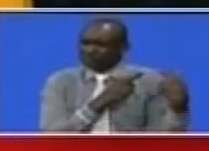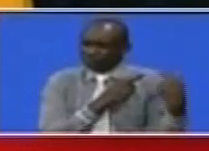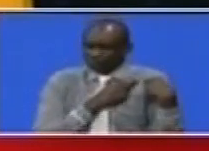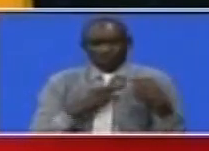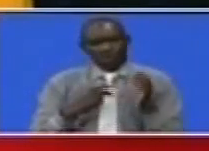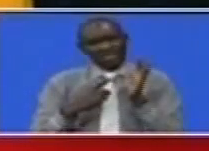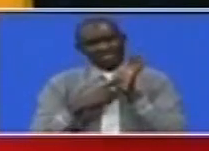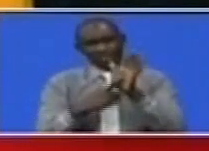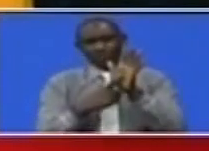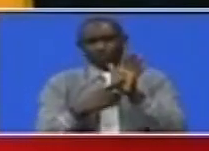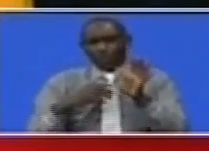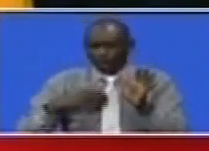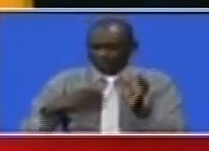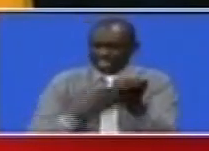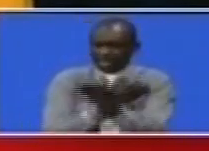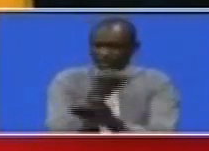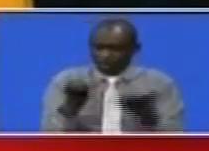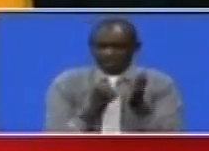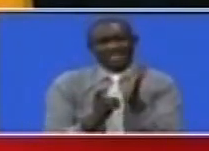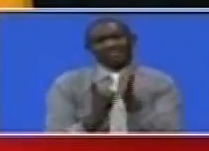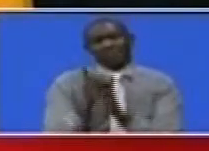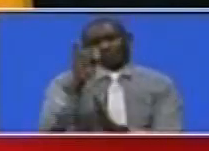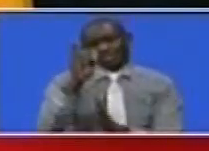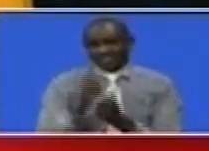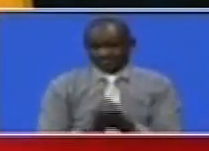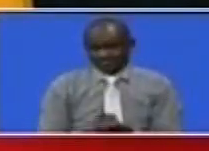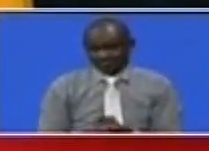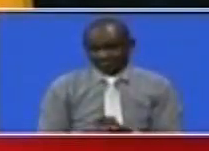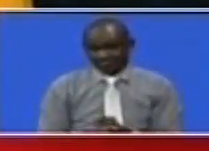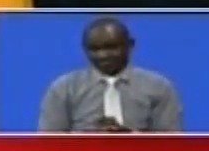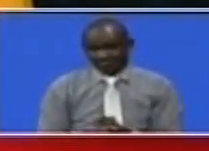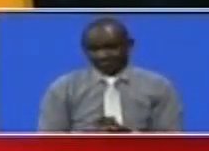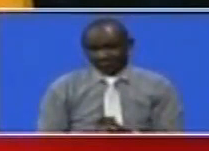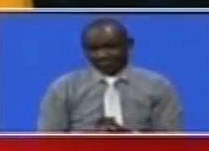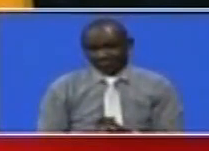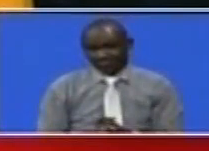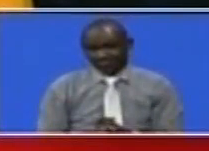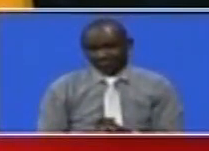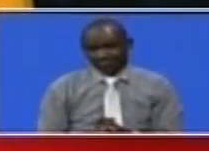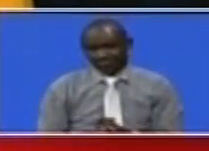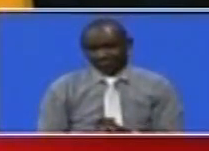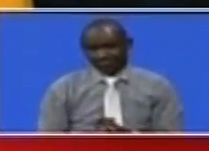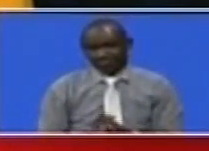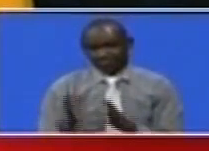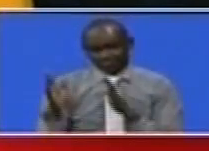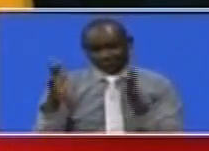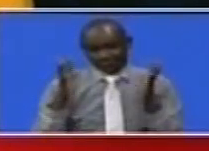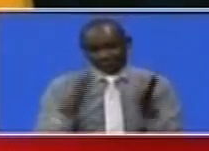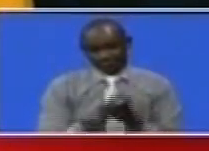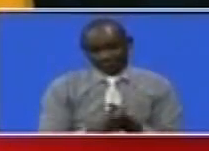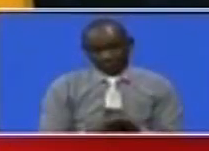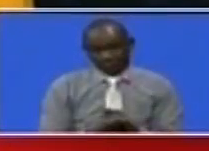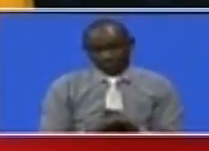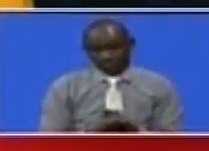models of economic development. In